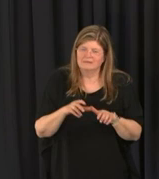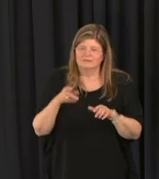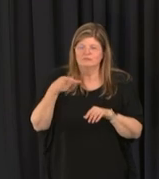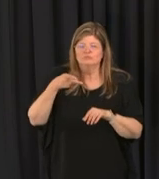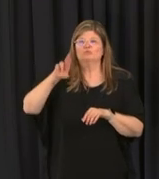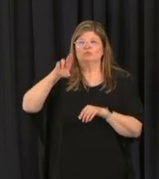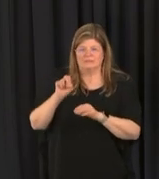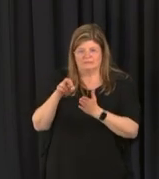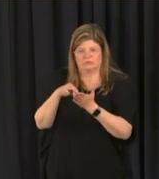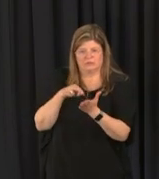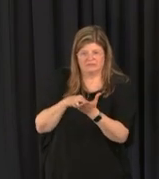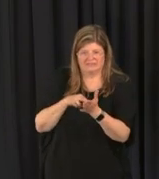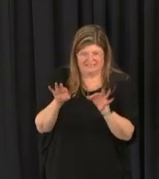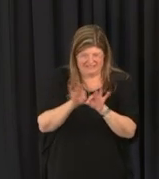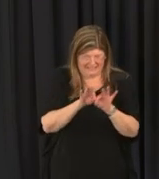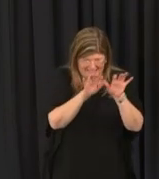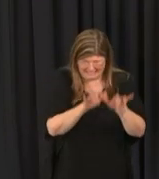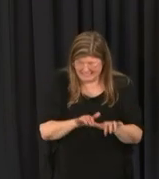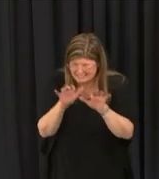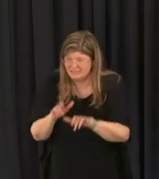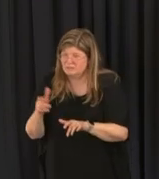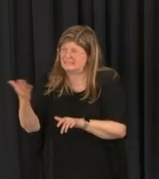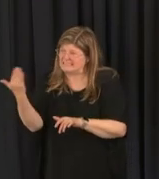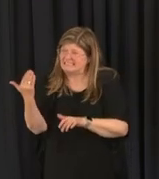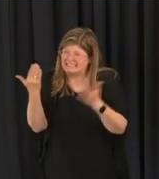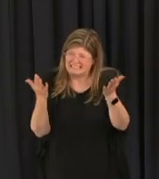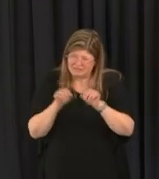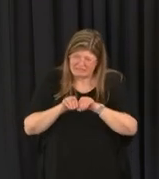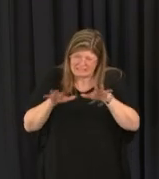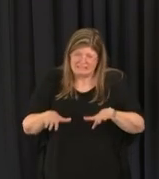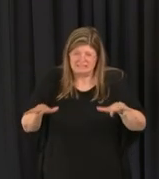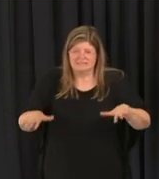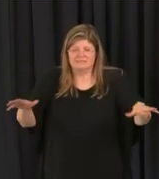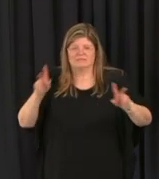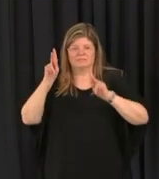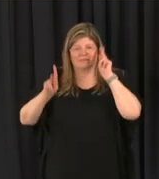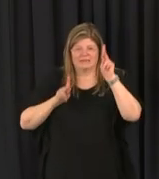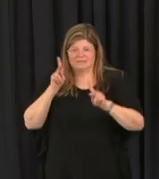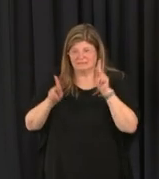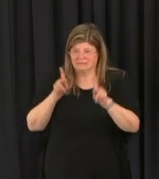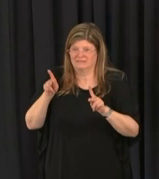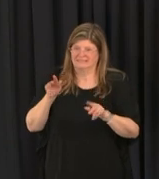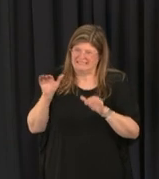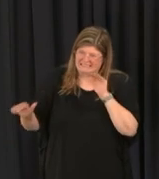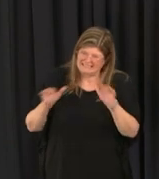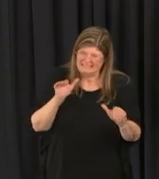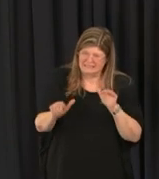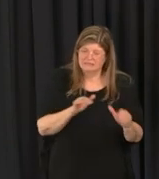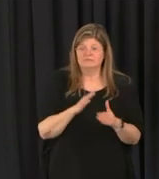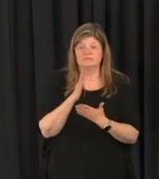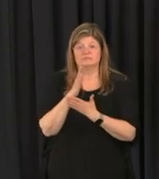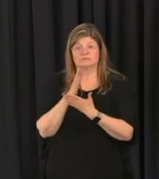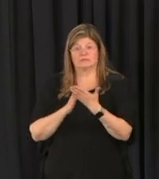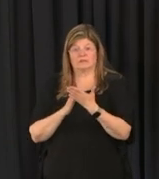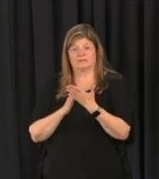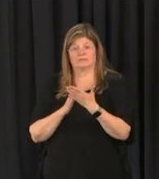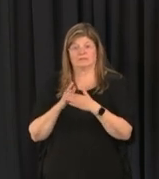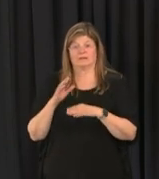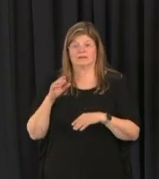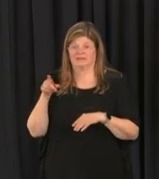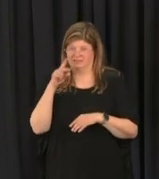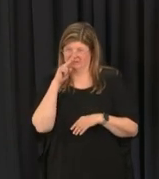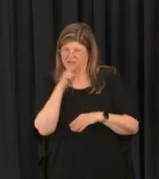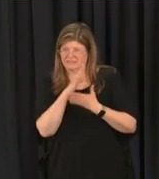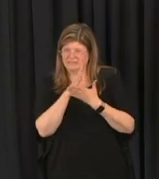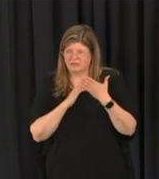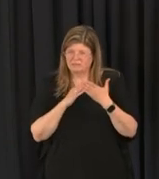special initiatives where people may be vaccinated. And here are some of the Faith and Vaccine